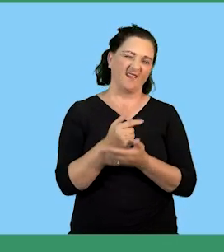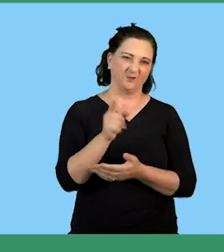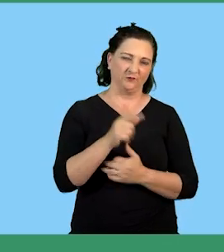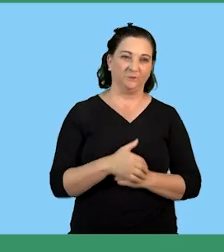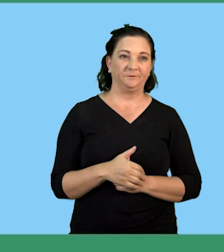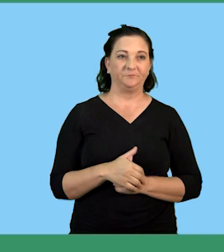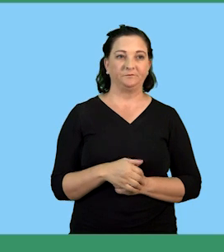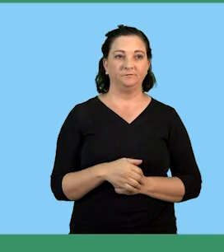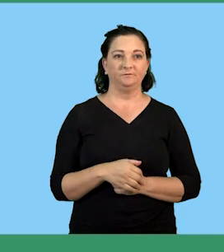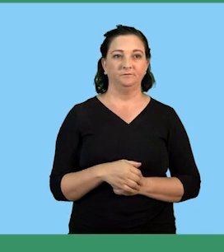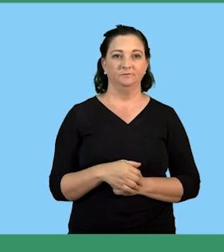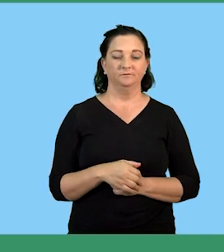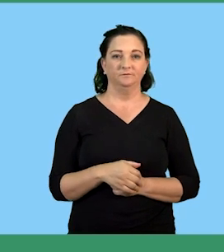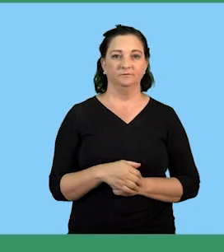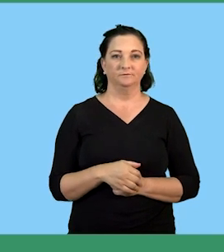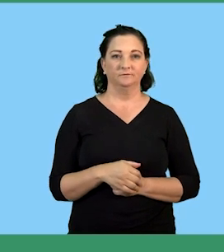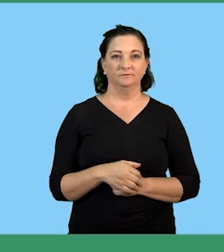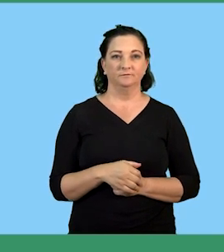Right, let's see.